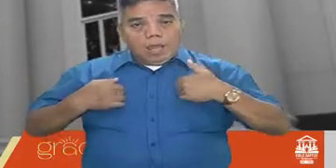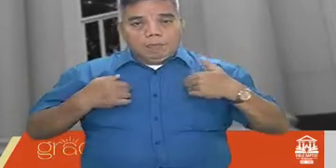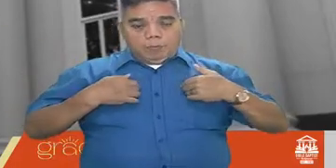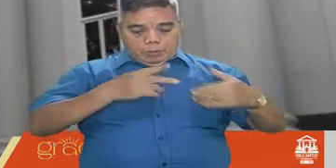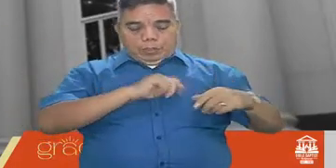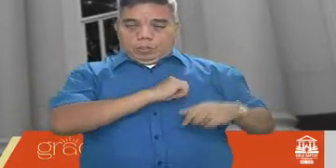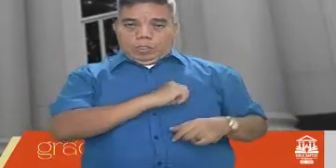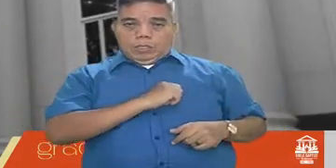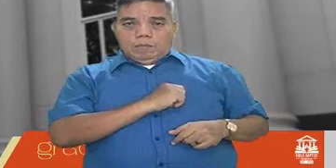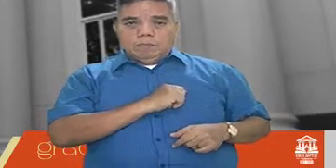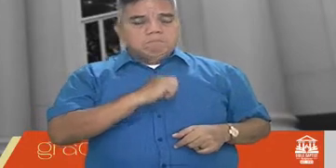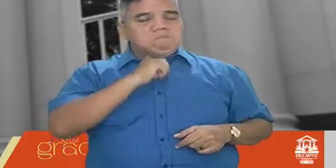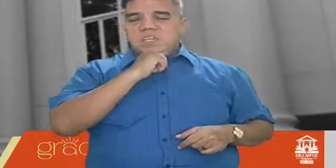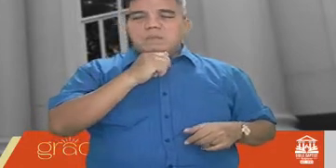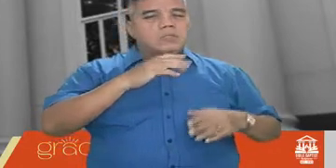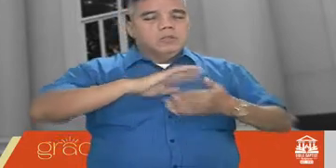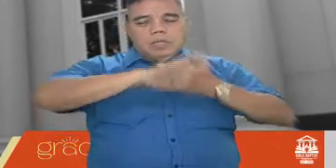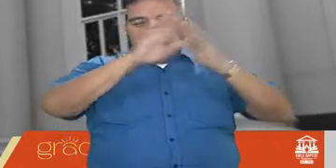conflict sa imuisig ka tao,